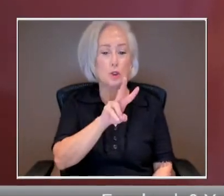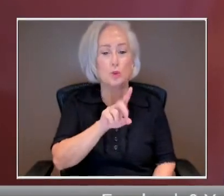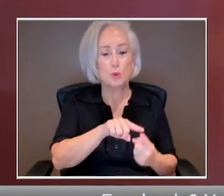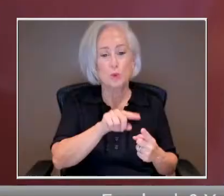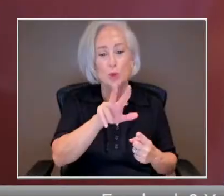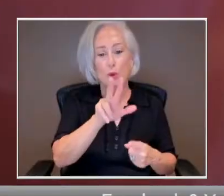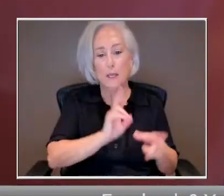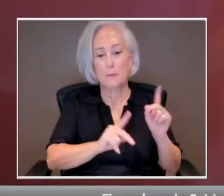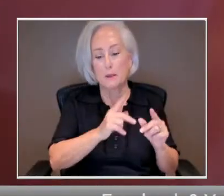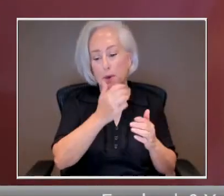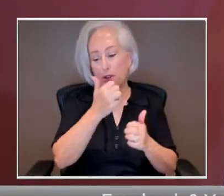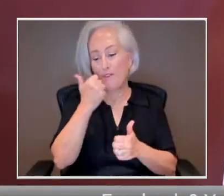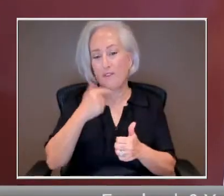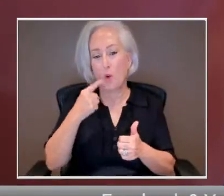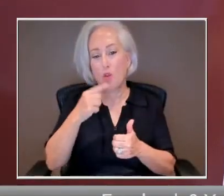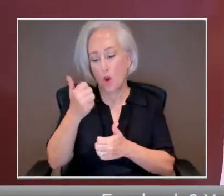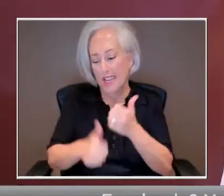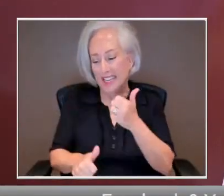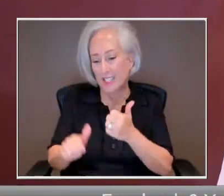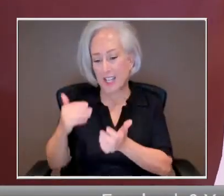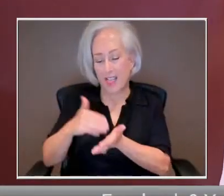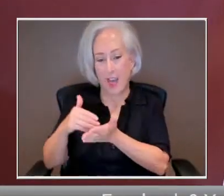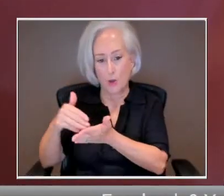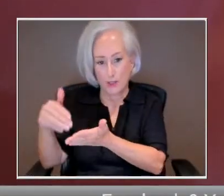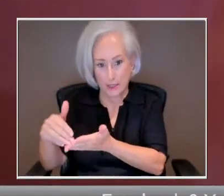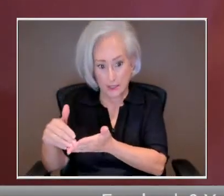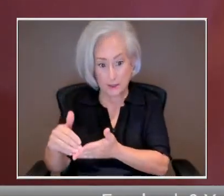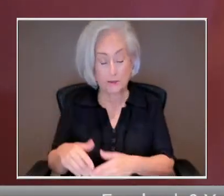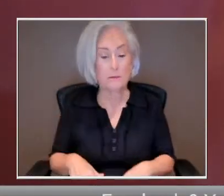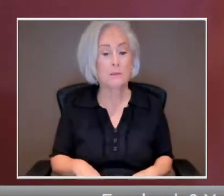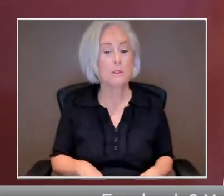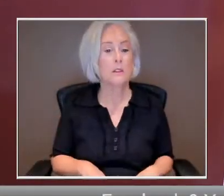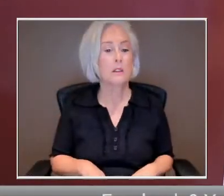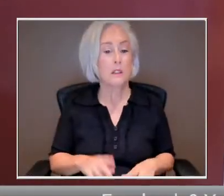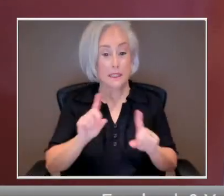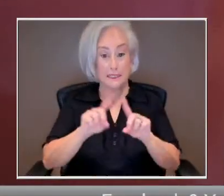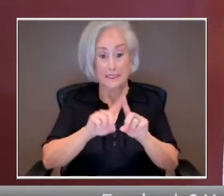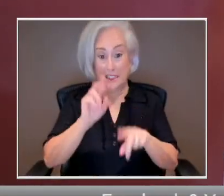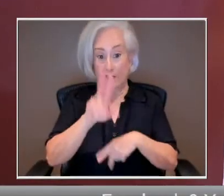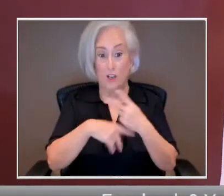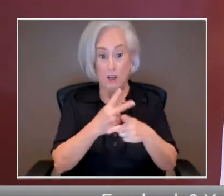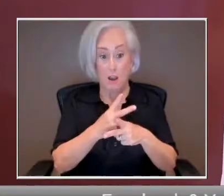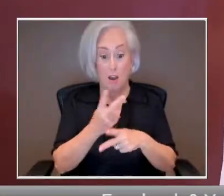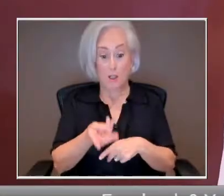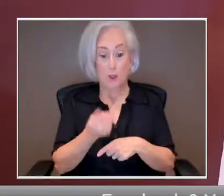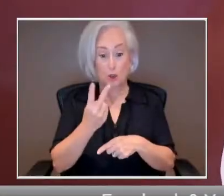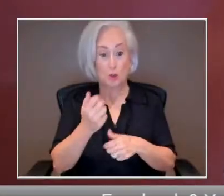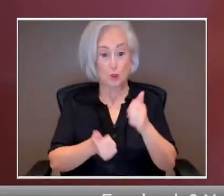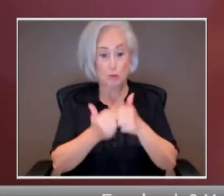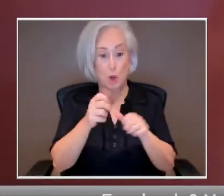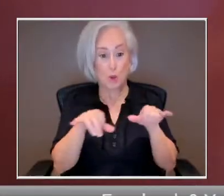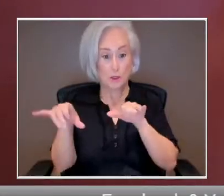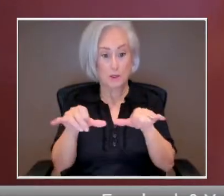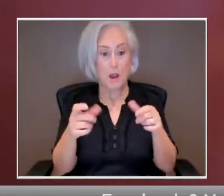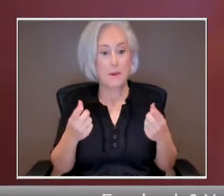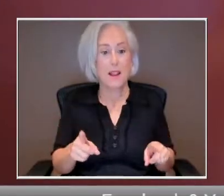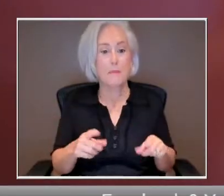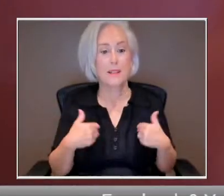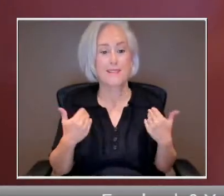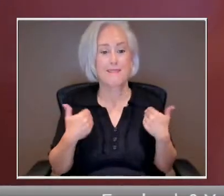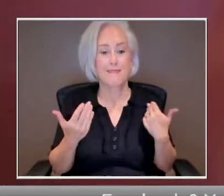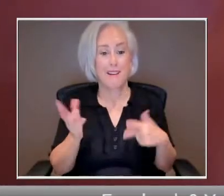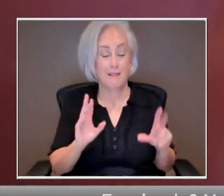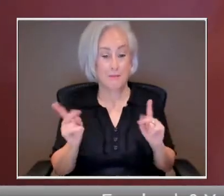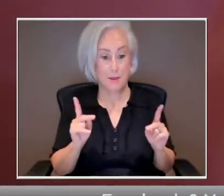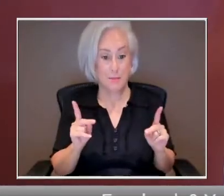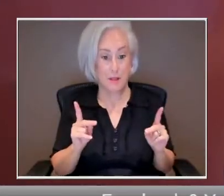to 0.3%. You know, the different types, the two most common types, happen in younger people. You know, unfortunately, females are